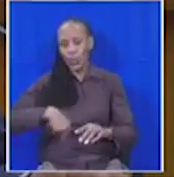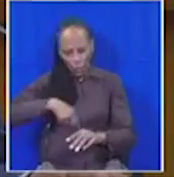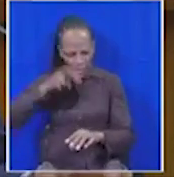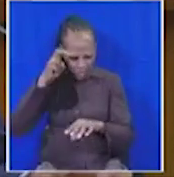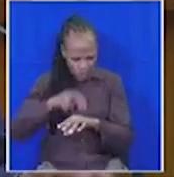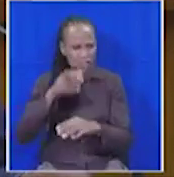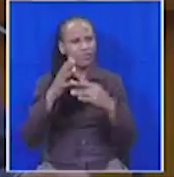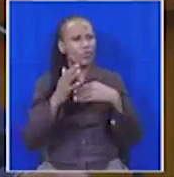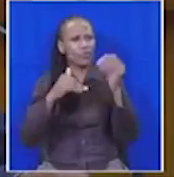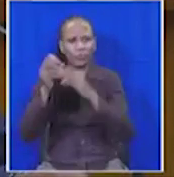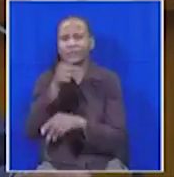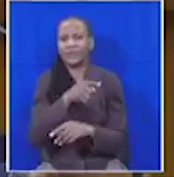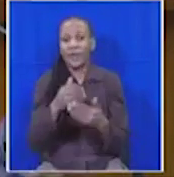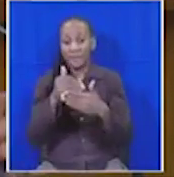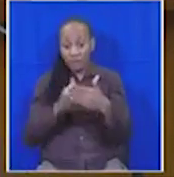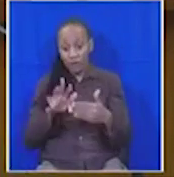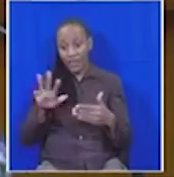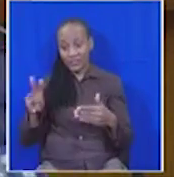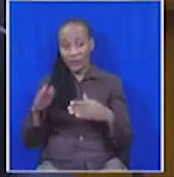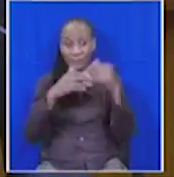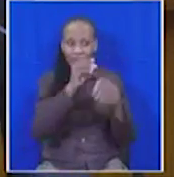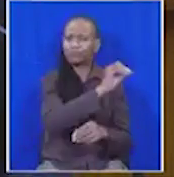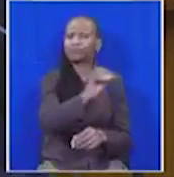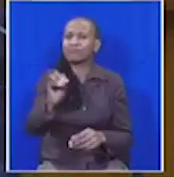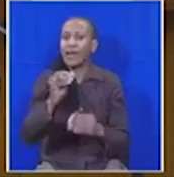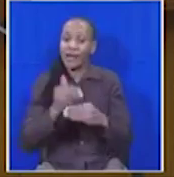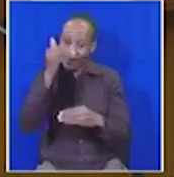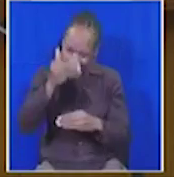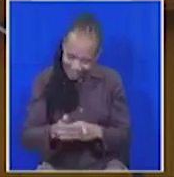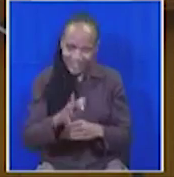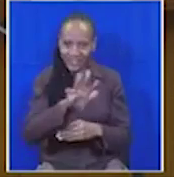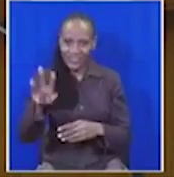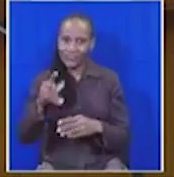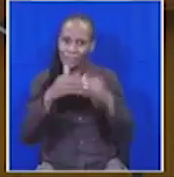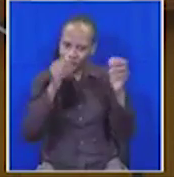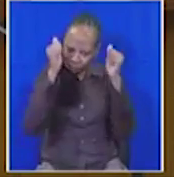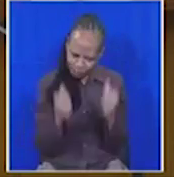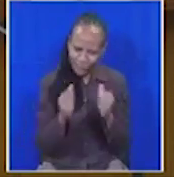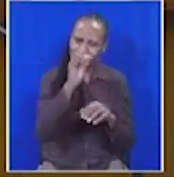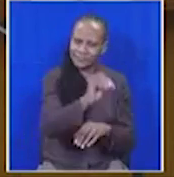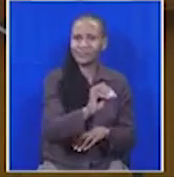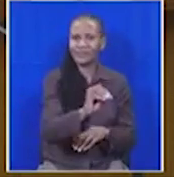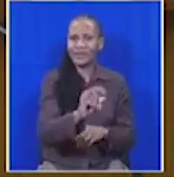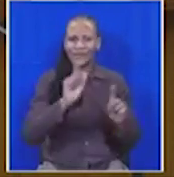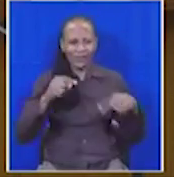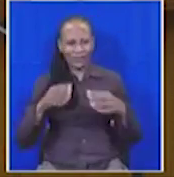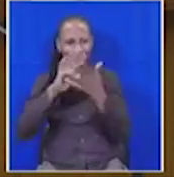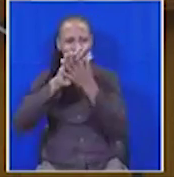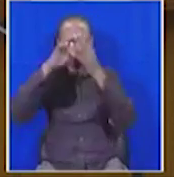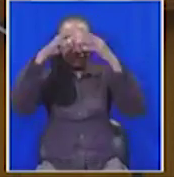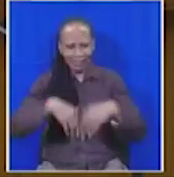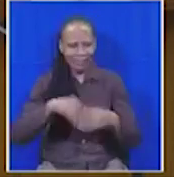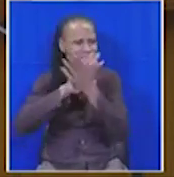before 1994 or after 1994, we don't believe that we need to destroy the infrastructure that we dearly